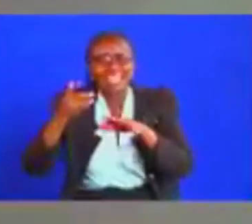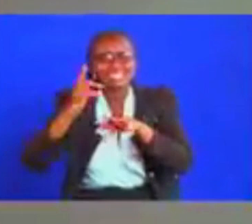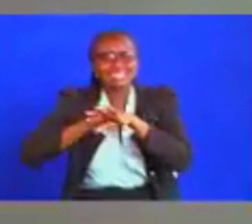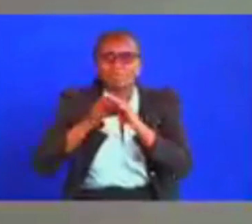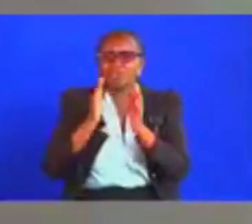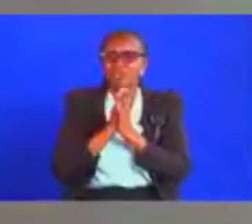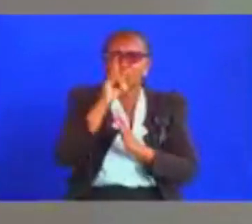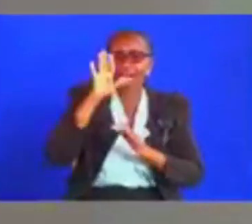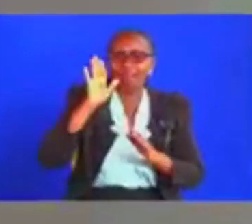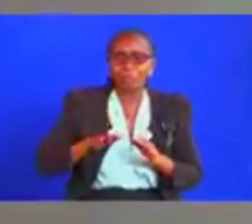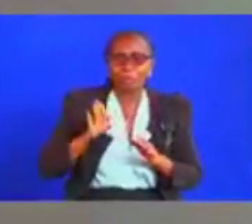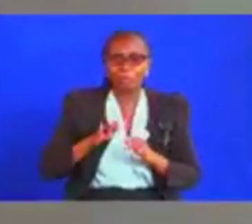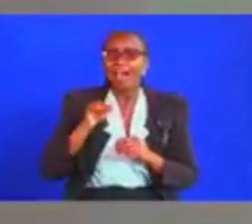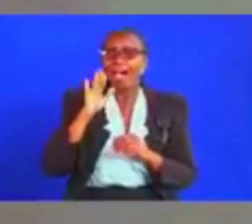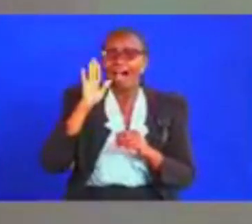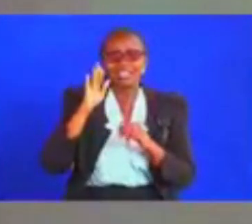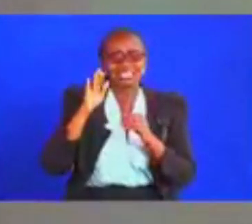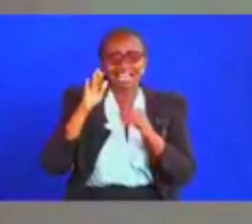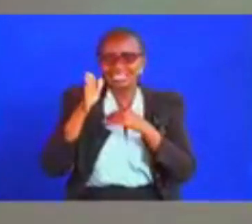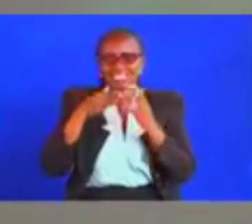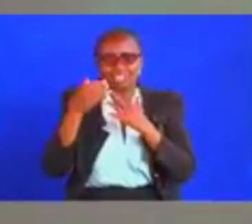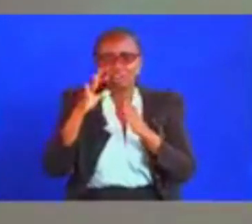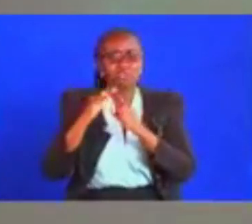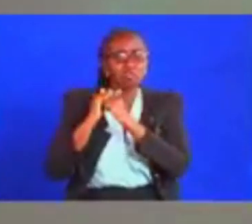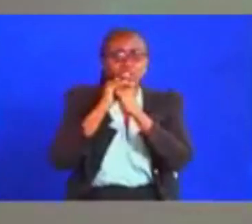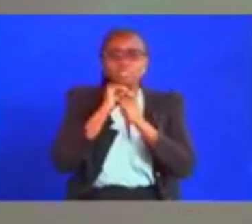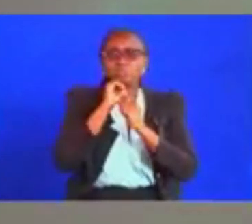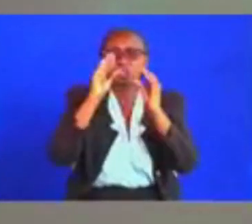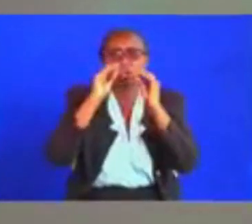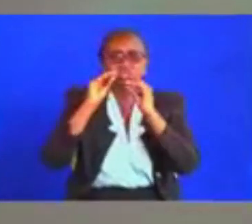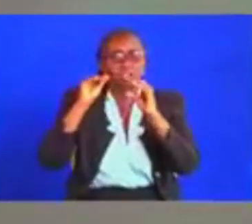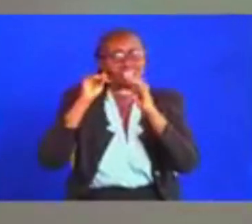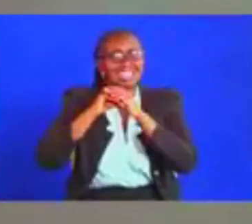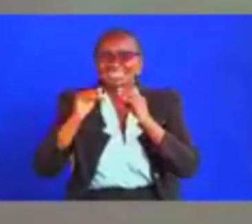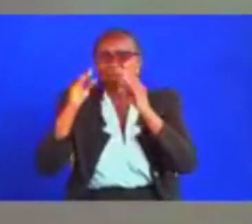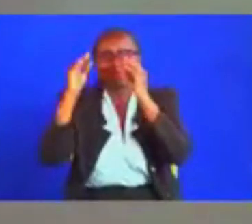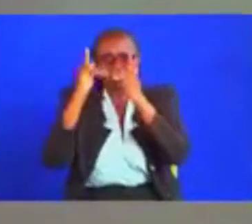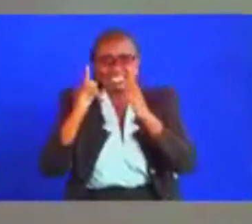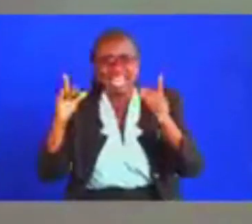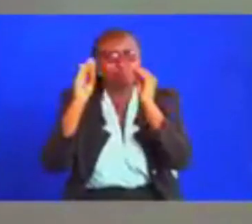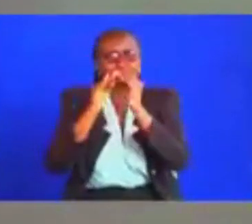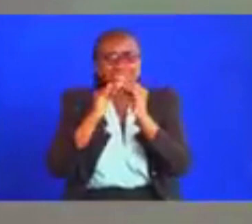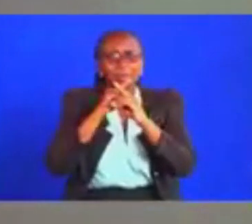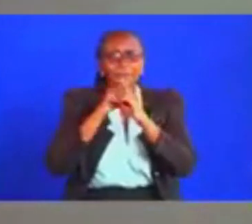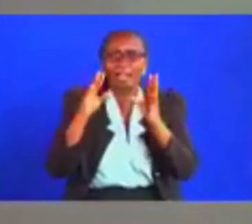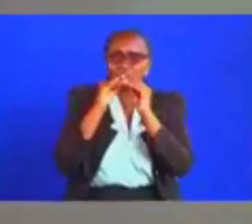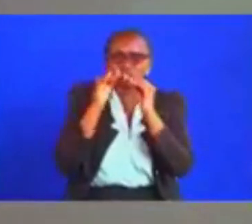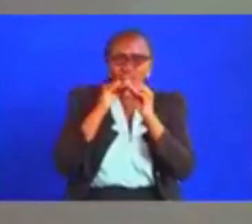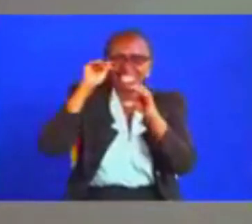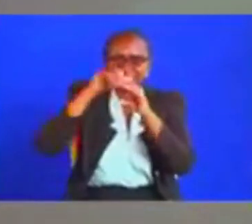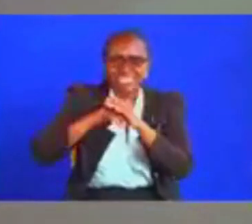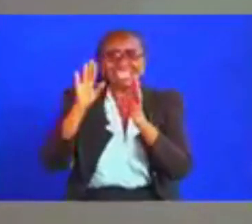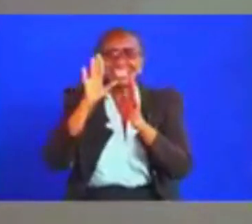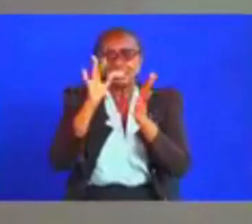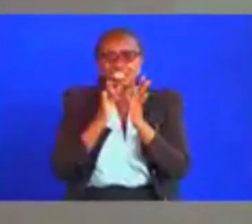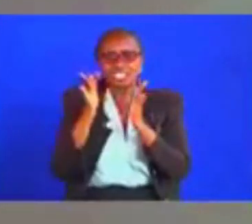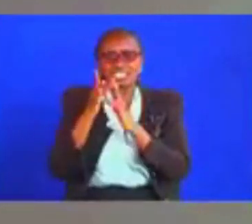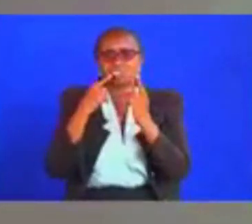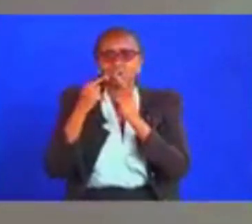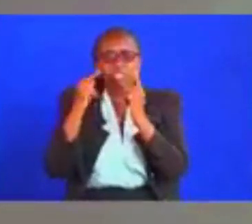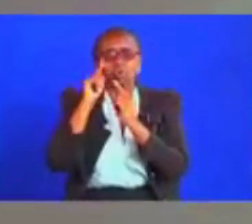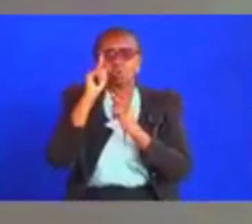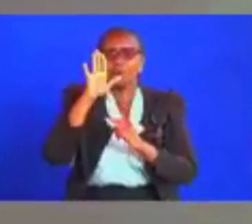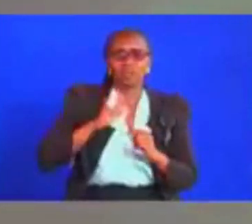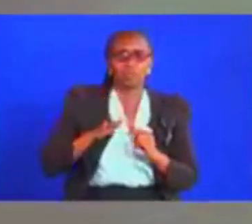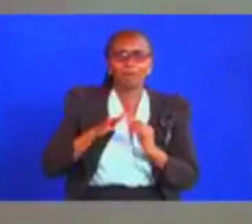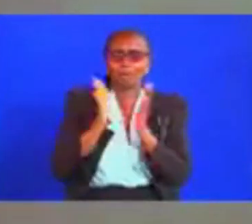one woman. The portrait of worship was not taught in a crusade. It was taught between the Christ speaking with one woman with